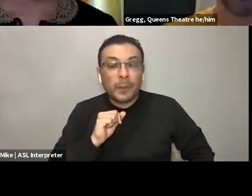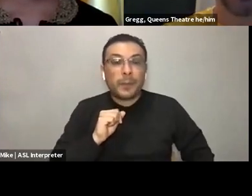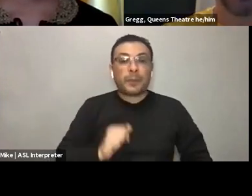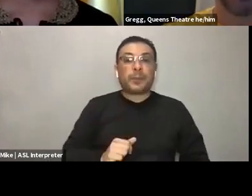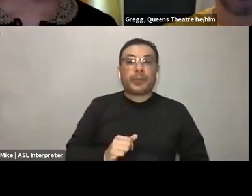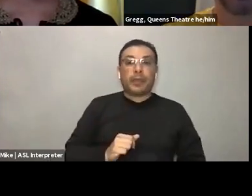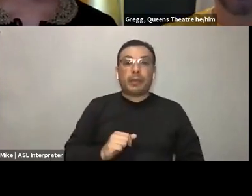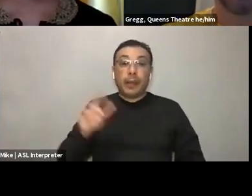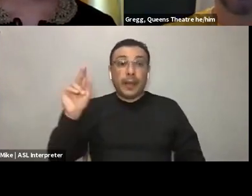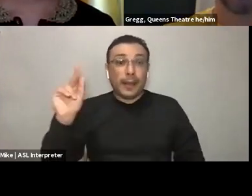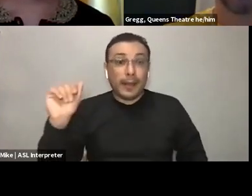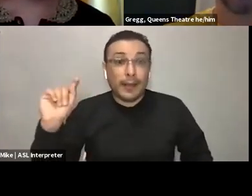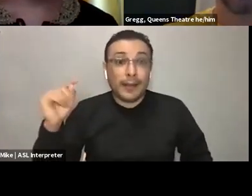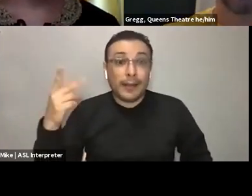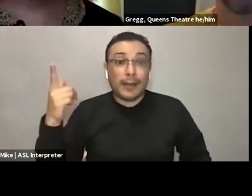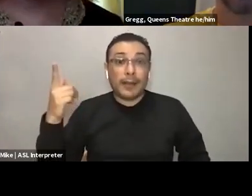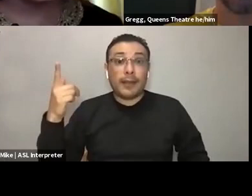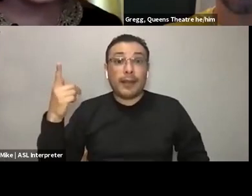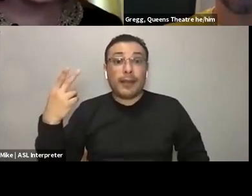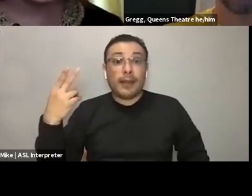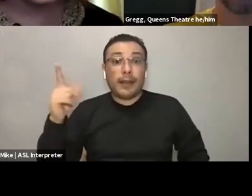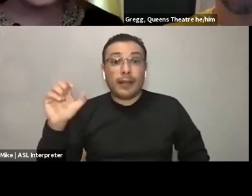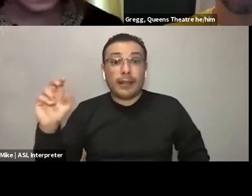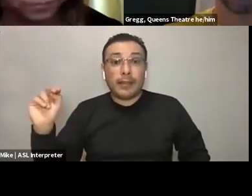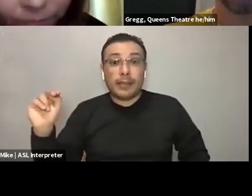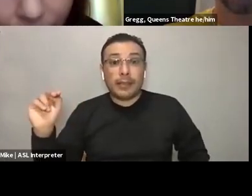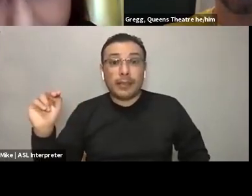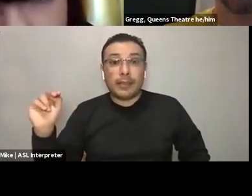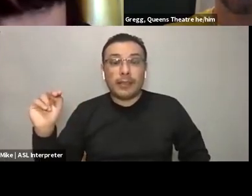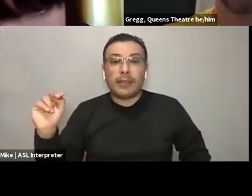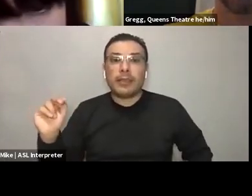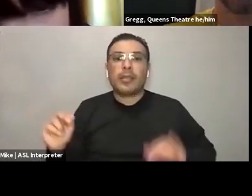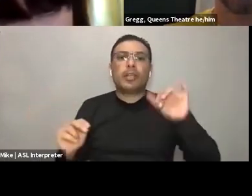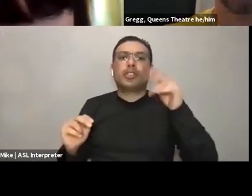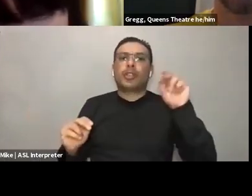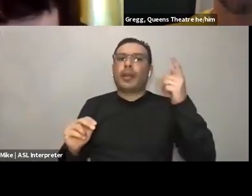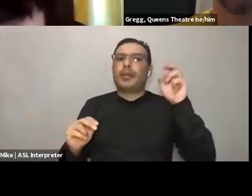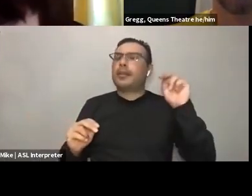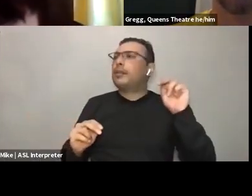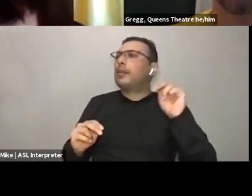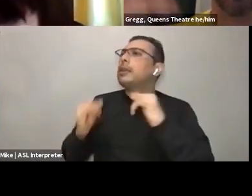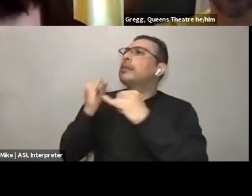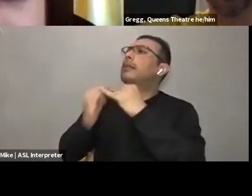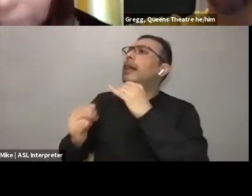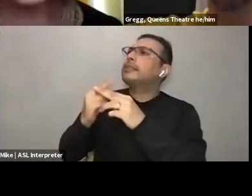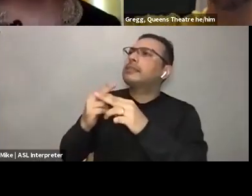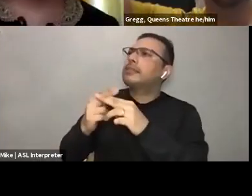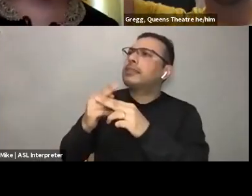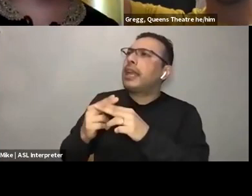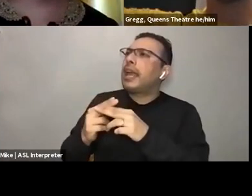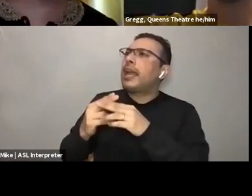Okay. Kathleen, we can't hear you. I'm going to move on. was Kathleen's last name? Uh, Coleman. Coleman. Okay. Hold on.